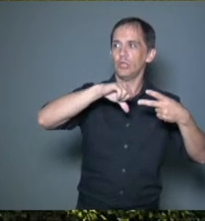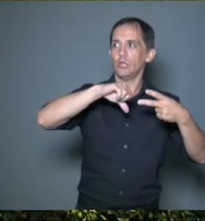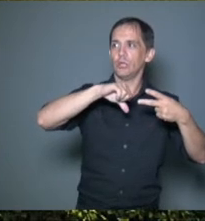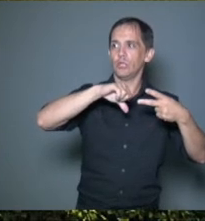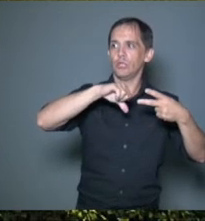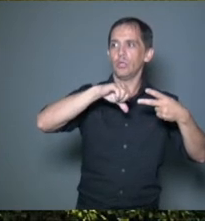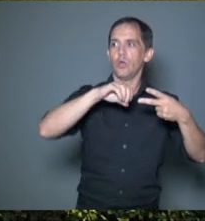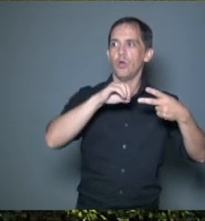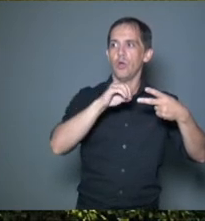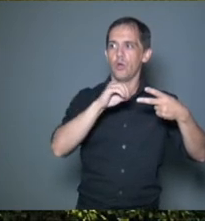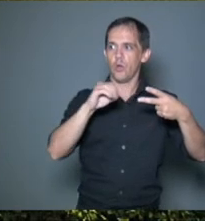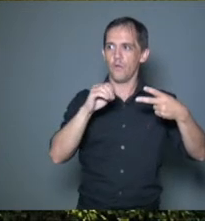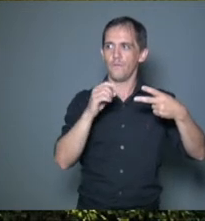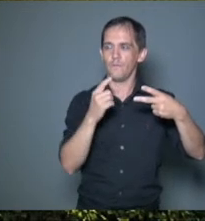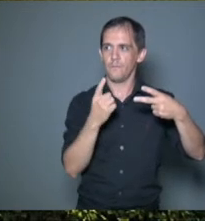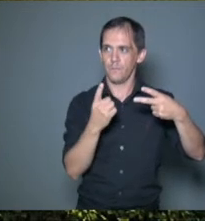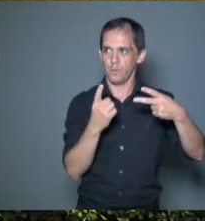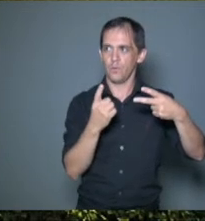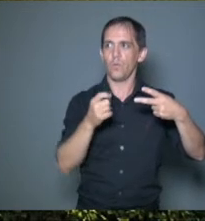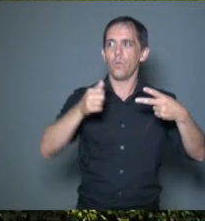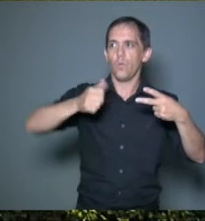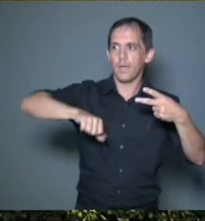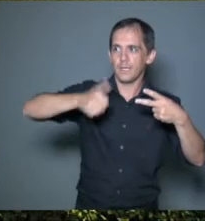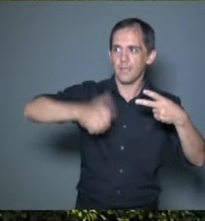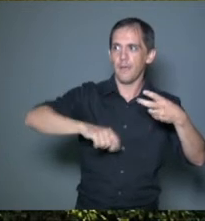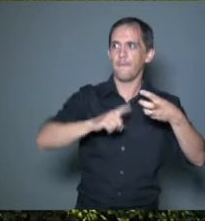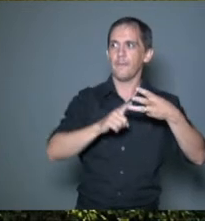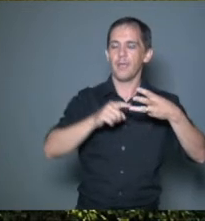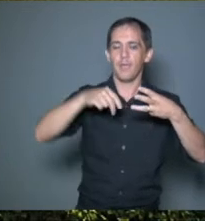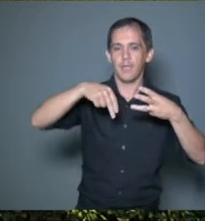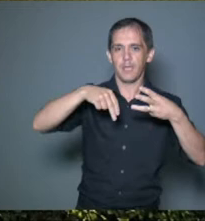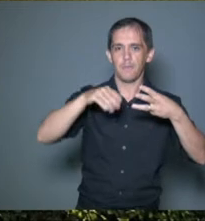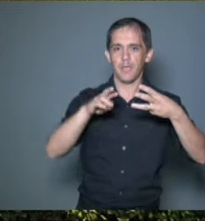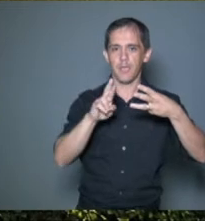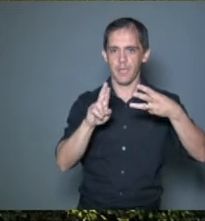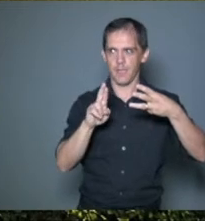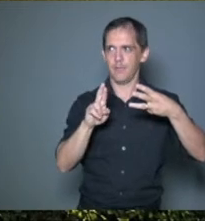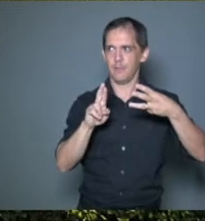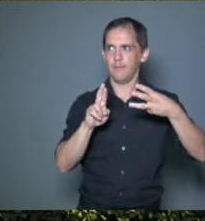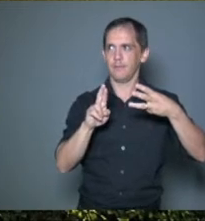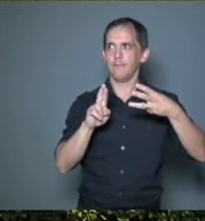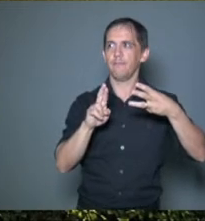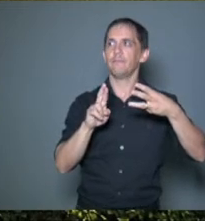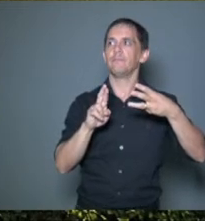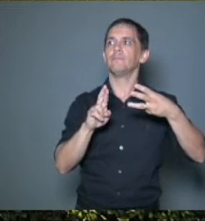18000 for health and safety, and NBR 16001.